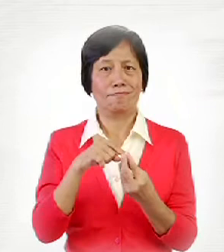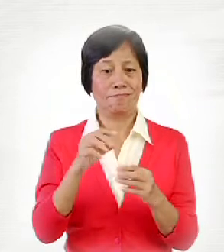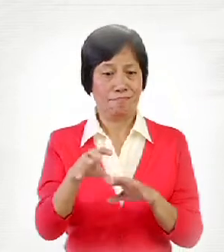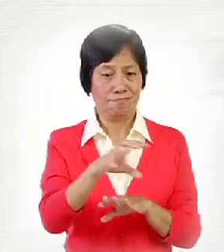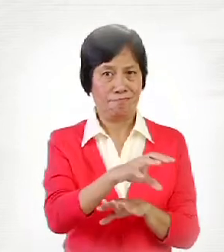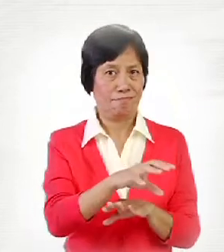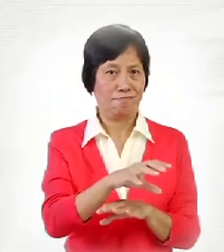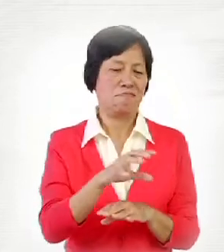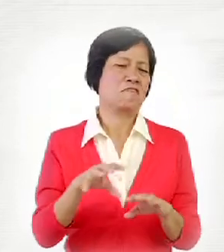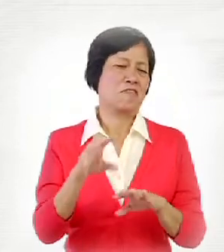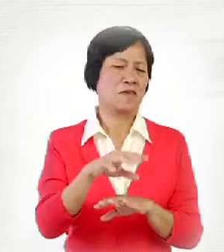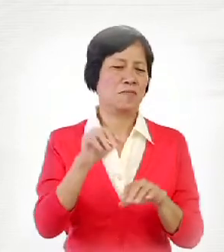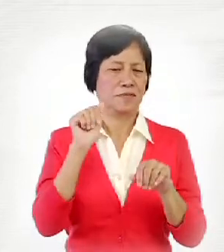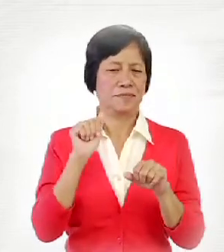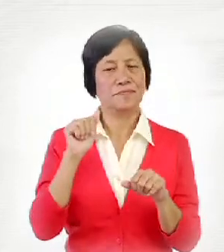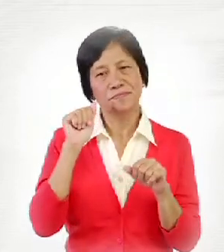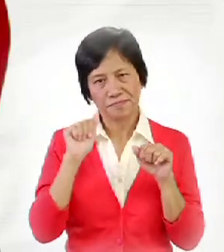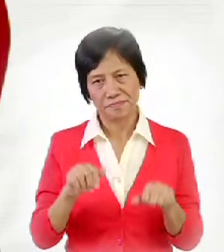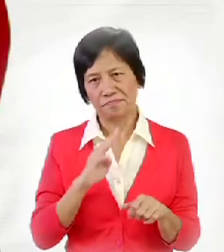can be very distant from us.